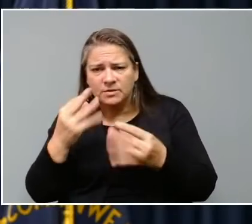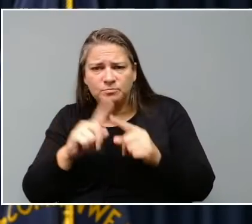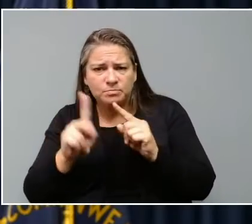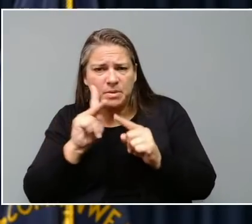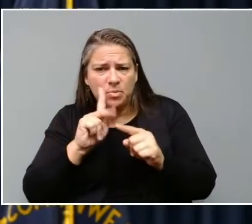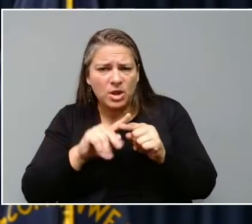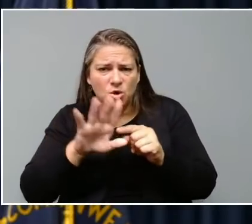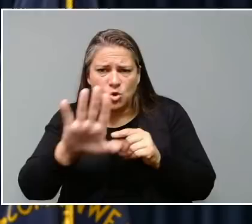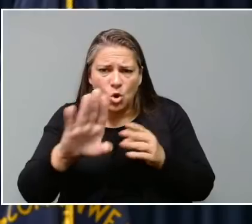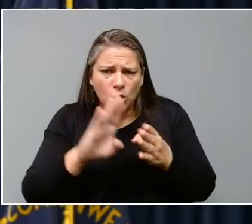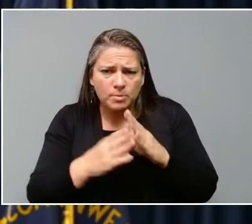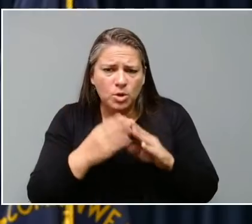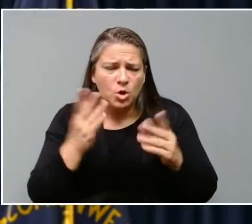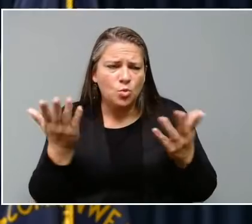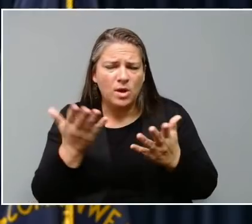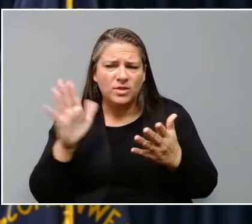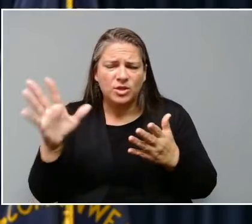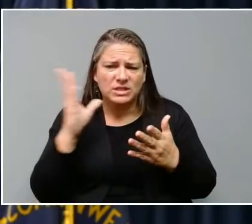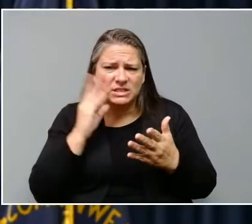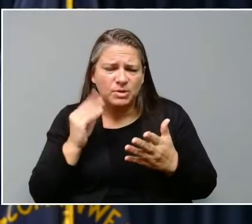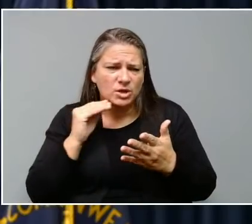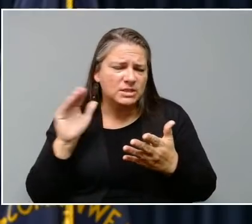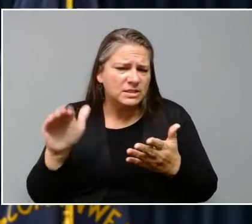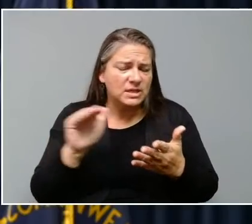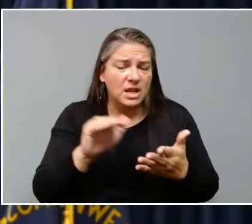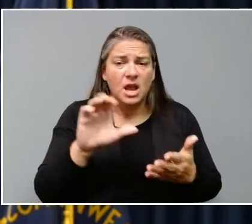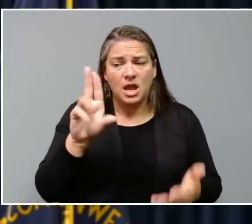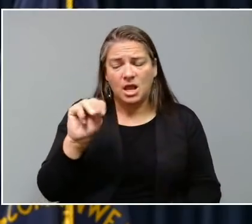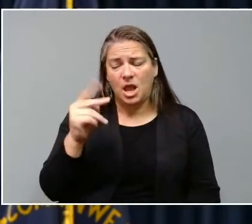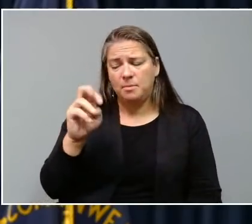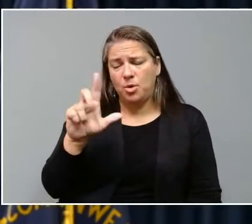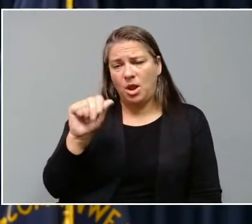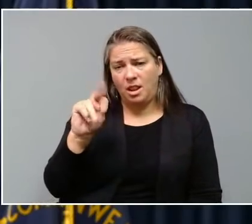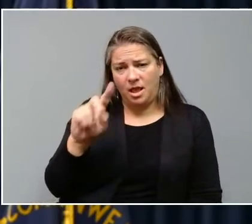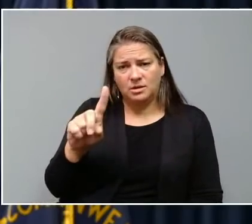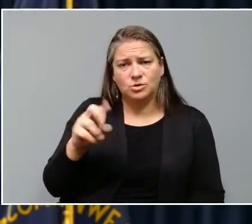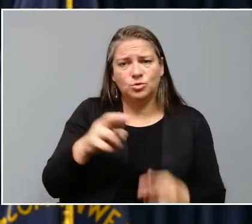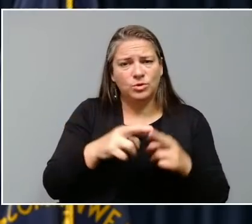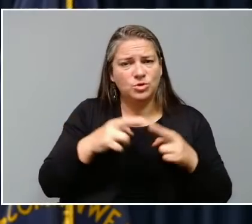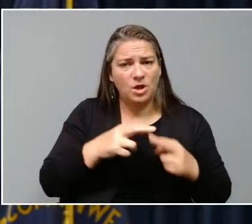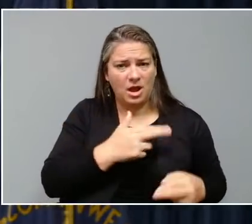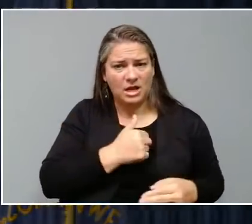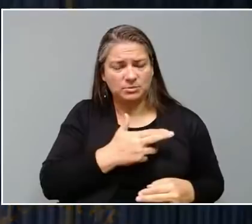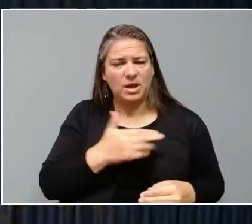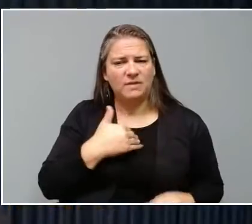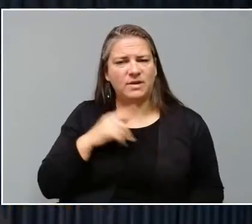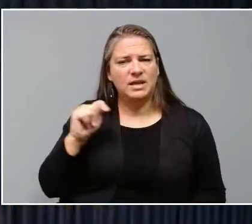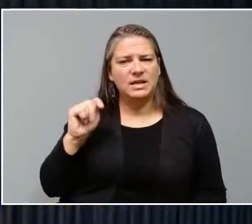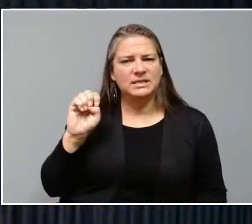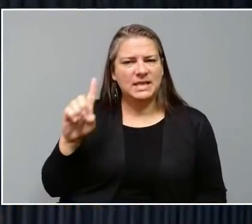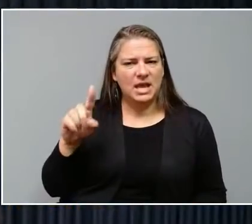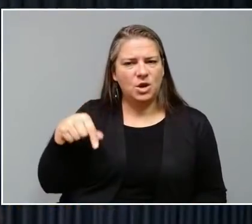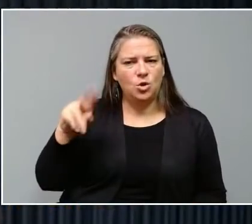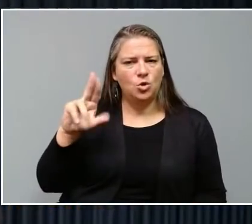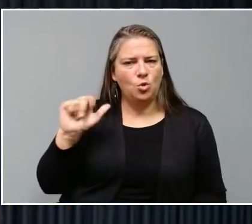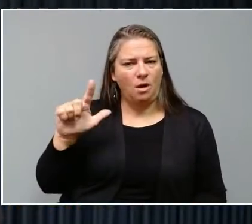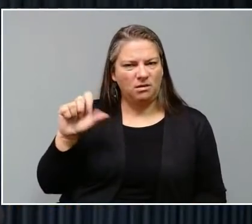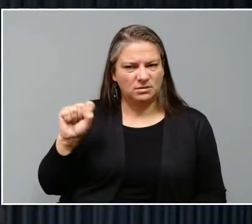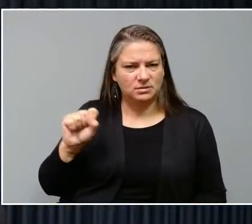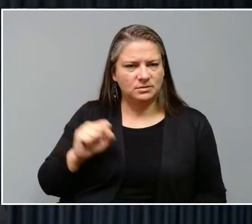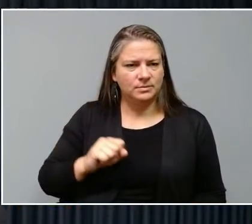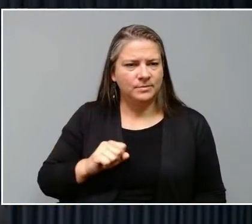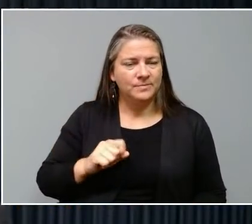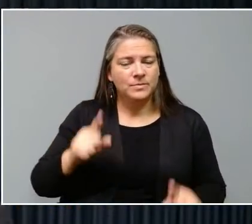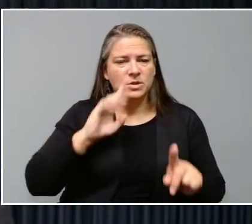they're facing. From Cumberland Regional Hospital, we have Dr. Ted Qualls. Good afternoon. My name is Dr.